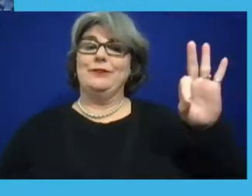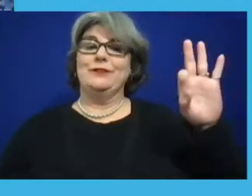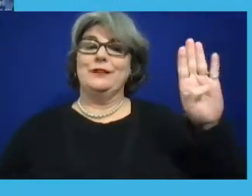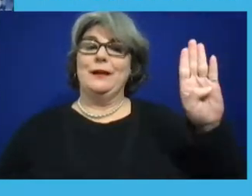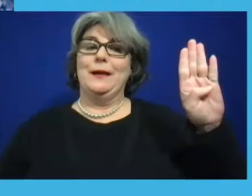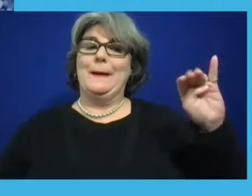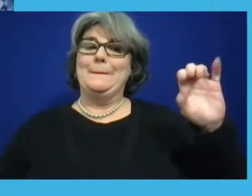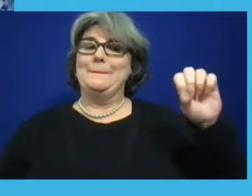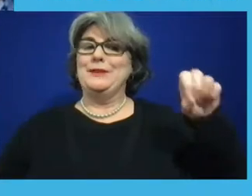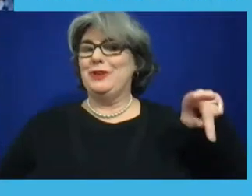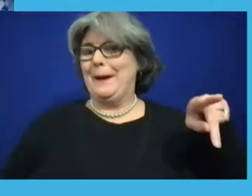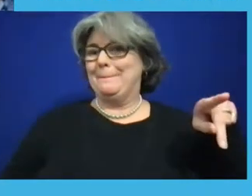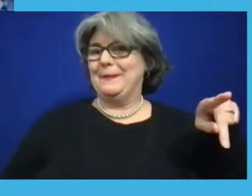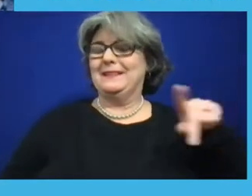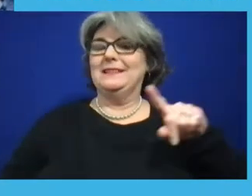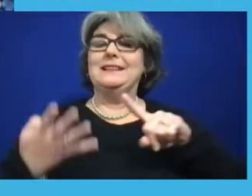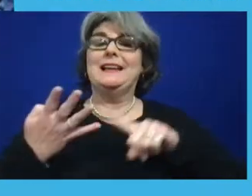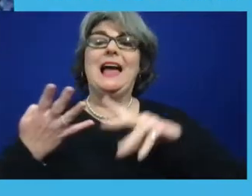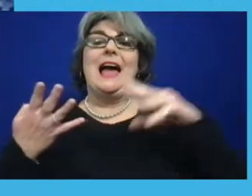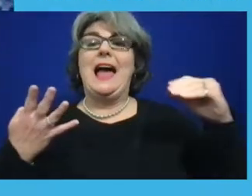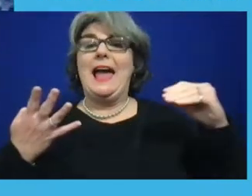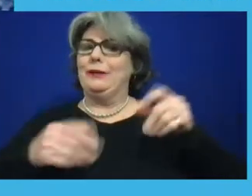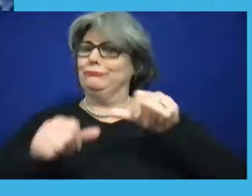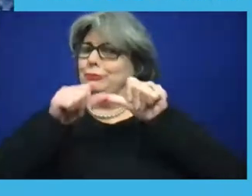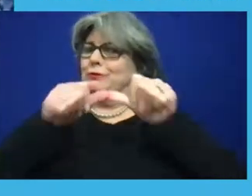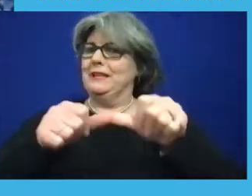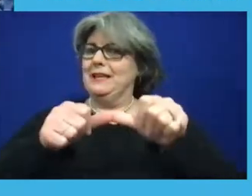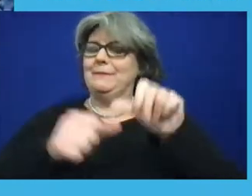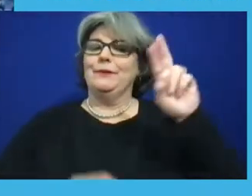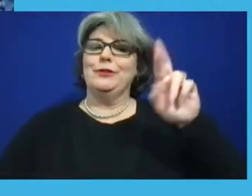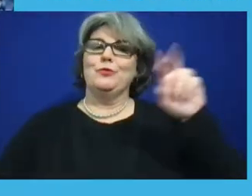For Congressman Sanford Bishop.